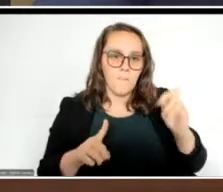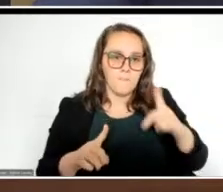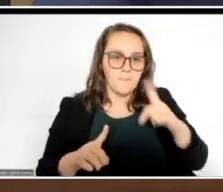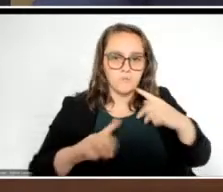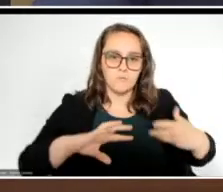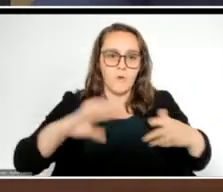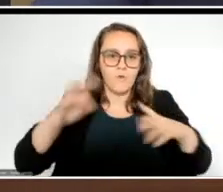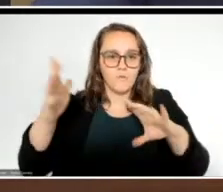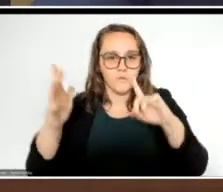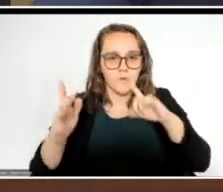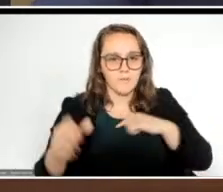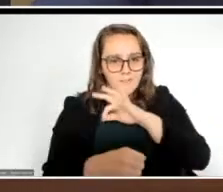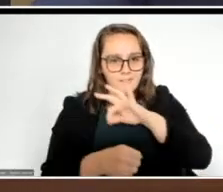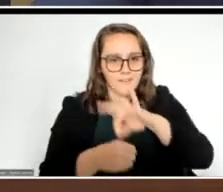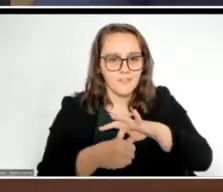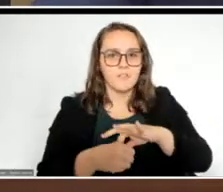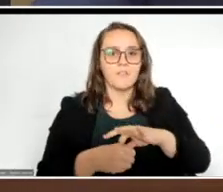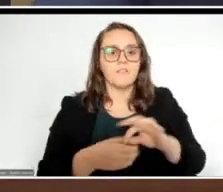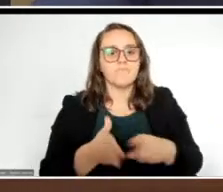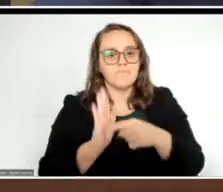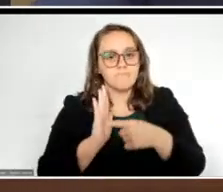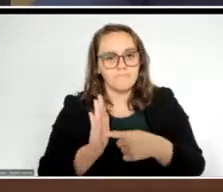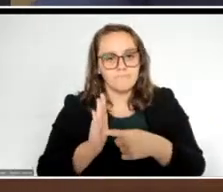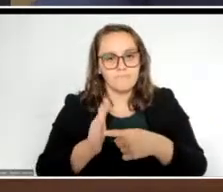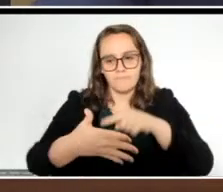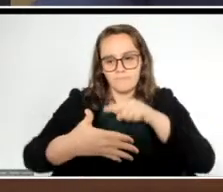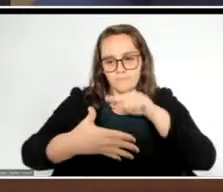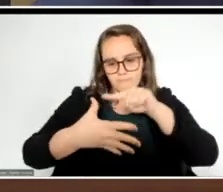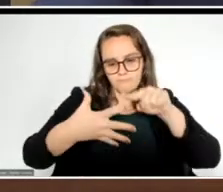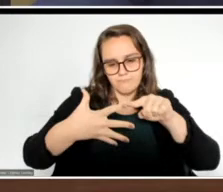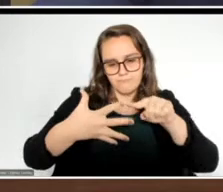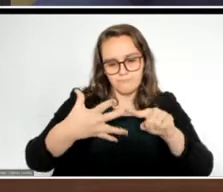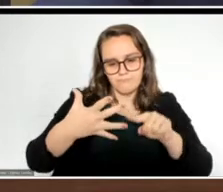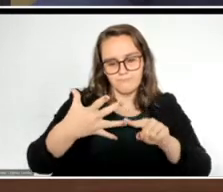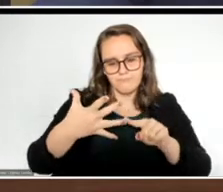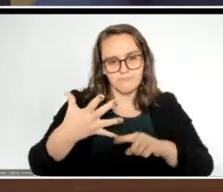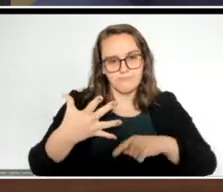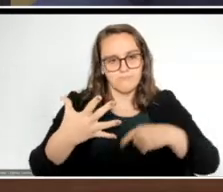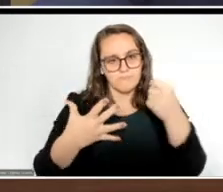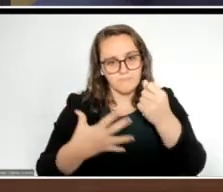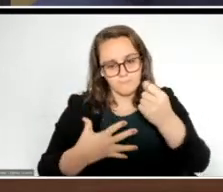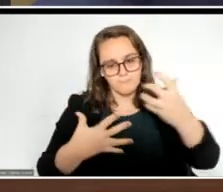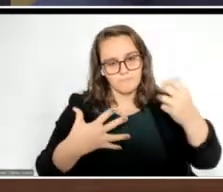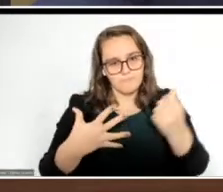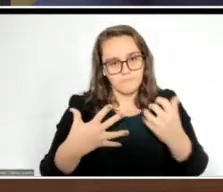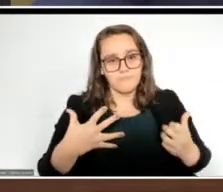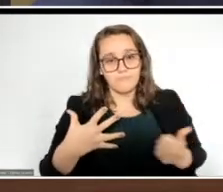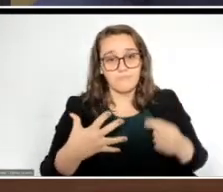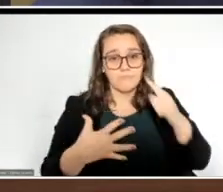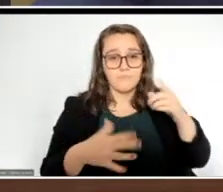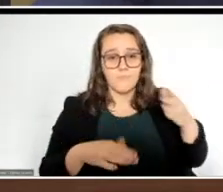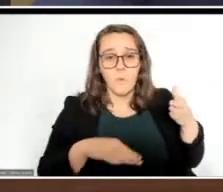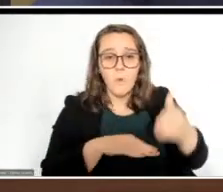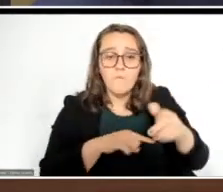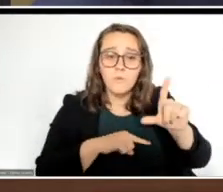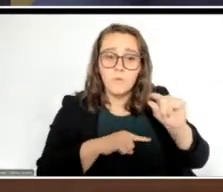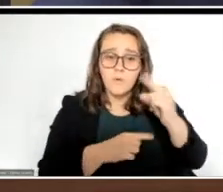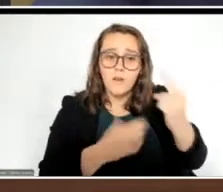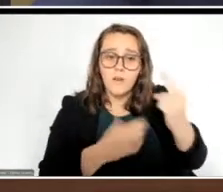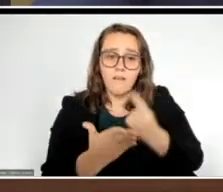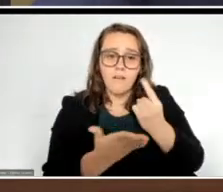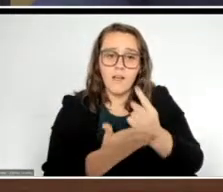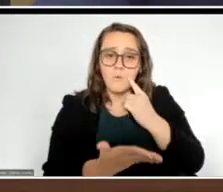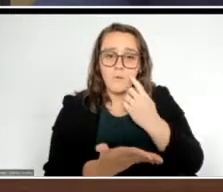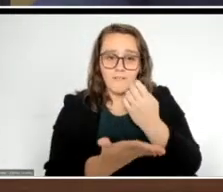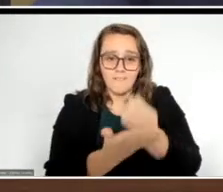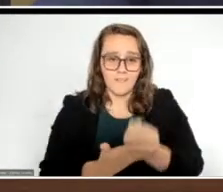demonstrate each of these elements in detail, with more than 20 hours of evidence. Today, we will see new evidence, but as the Chairman